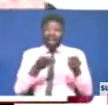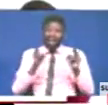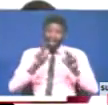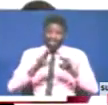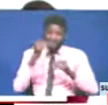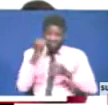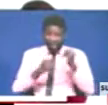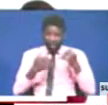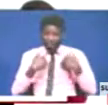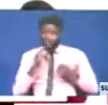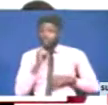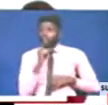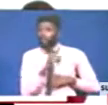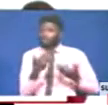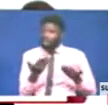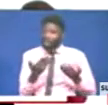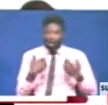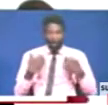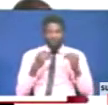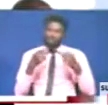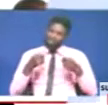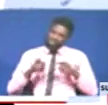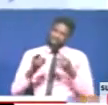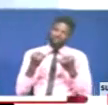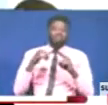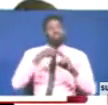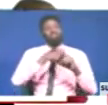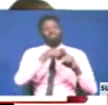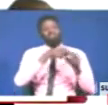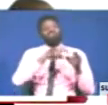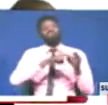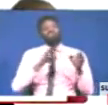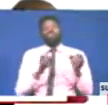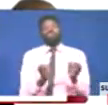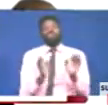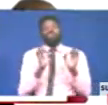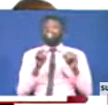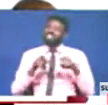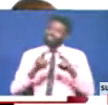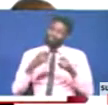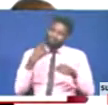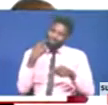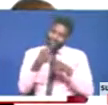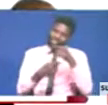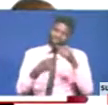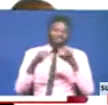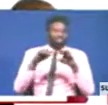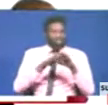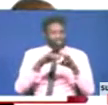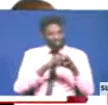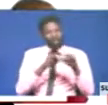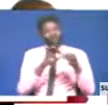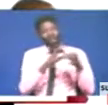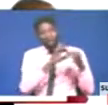order. So they are still fighting to get out of divorce. They remain members of Azimio La Umoja